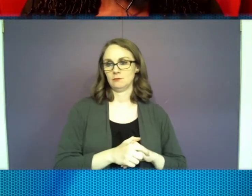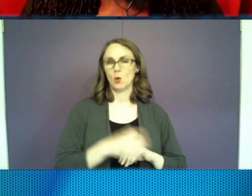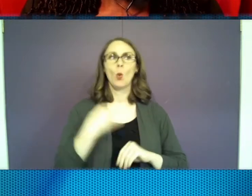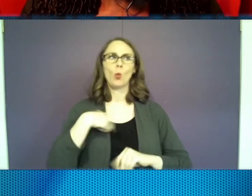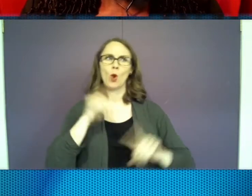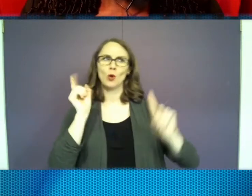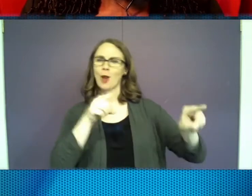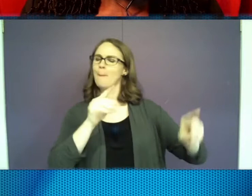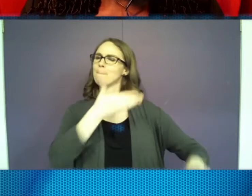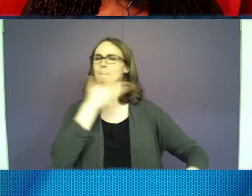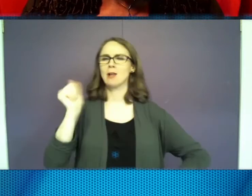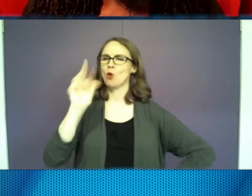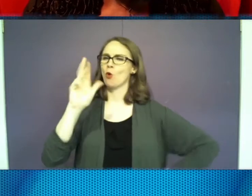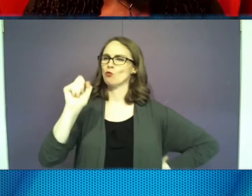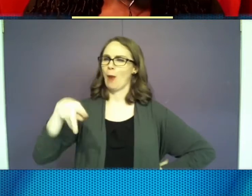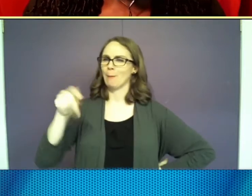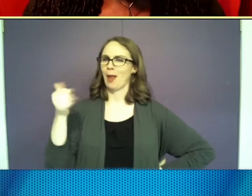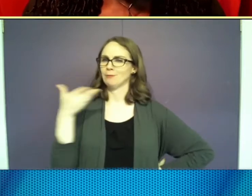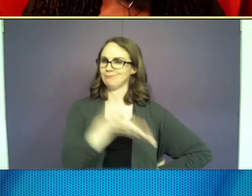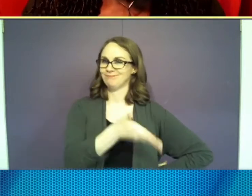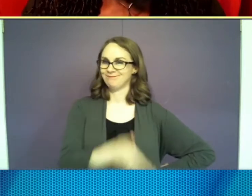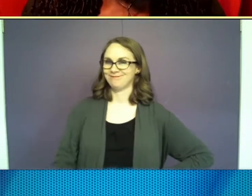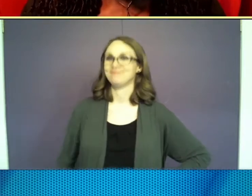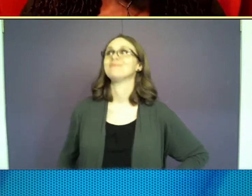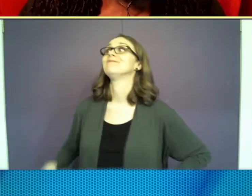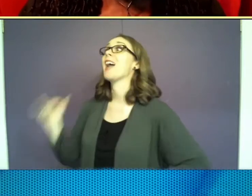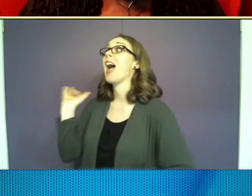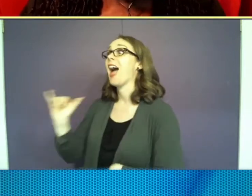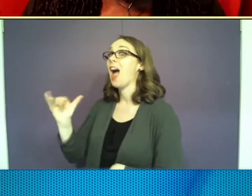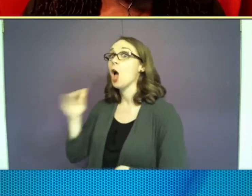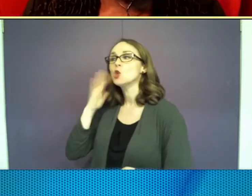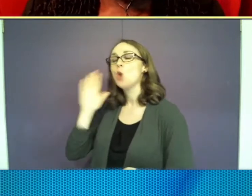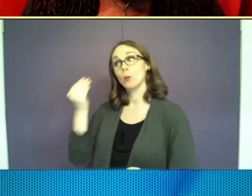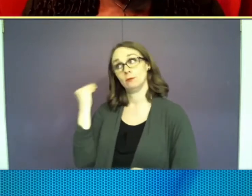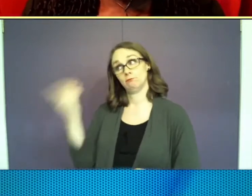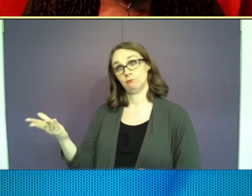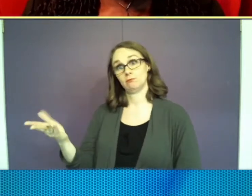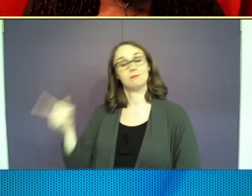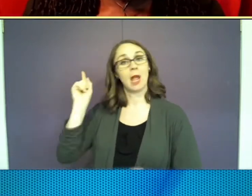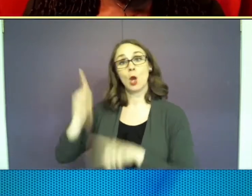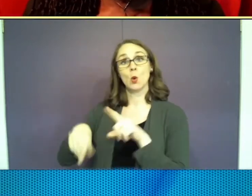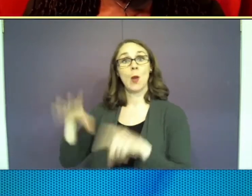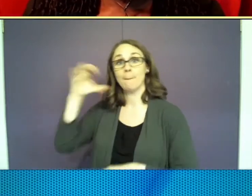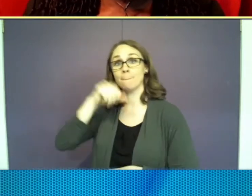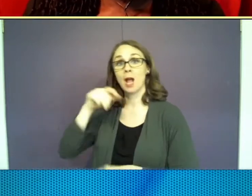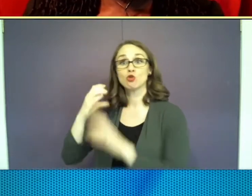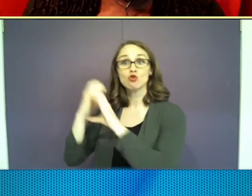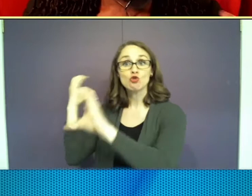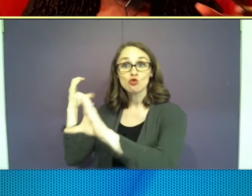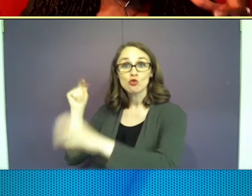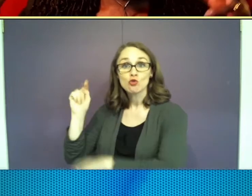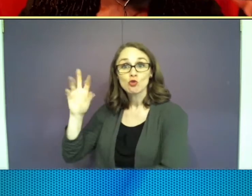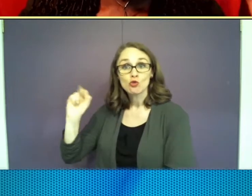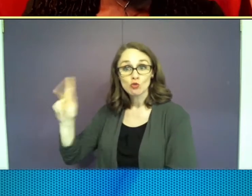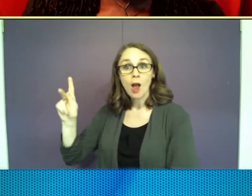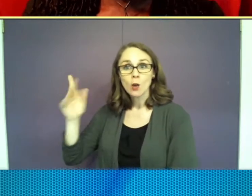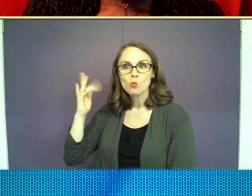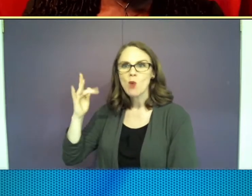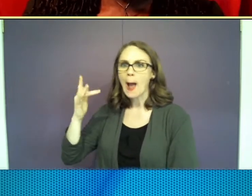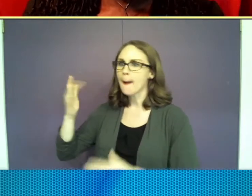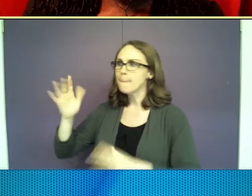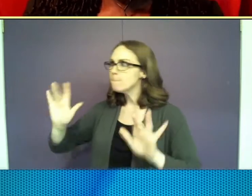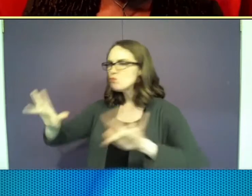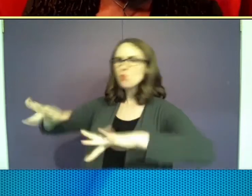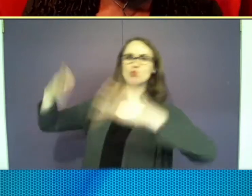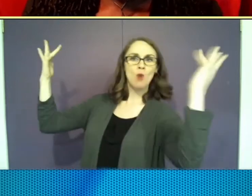best arepa queen. You know what? I'll tell you, you can't miss the truck either, because the truck is brightly